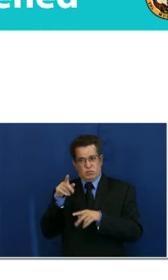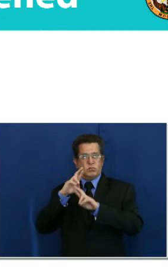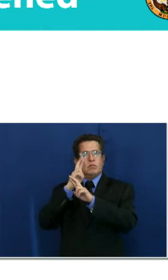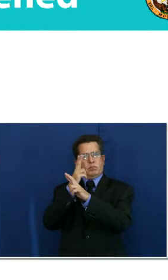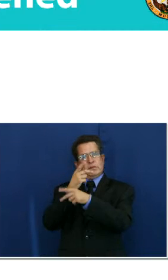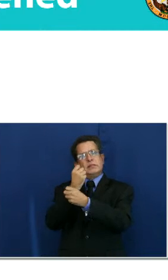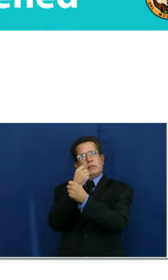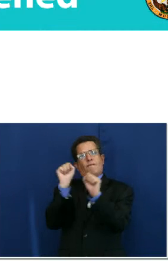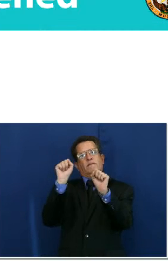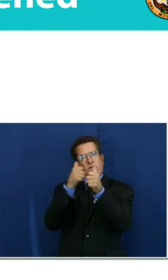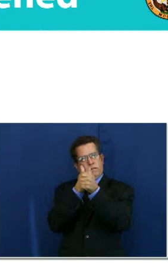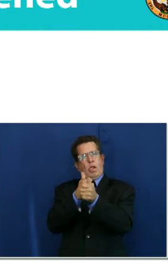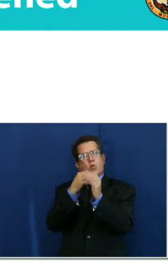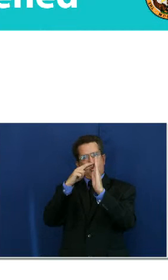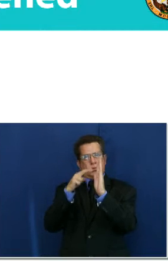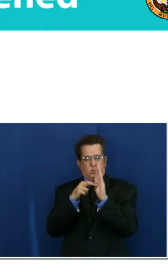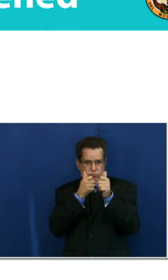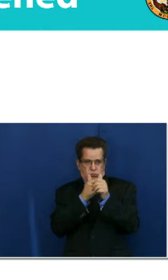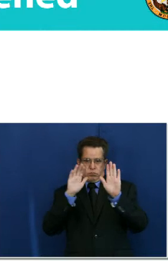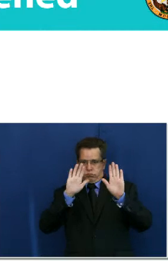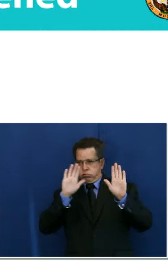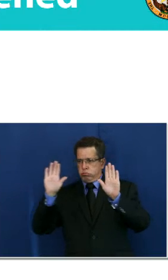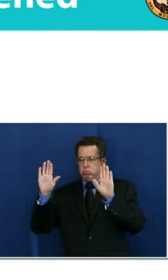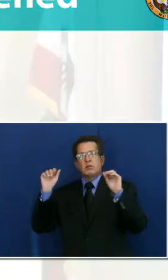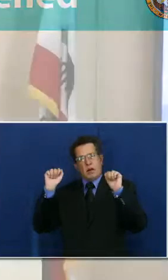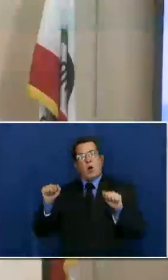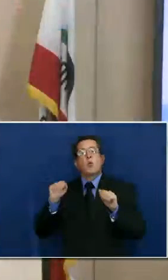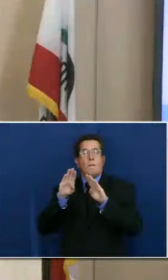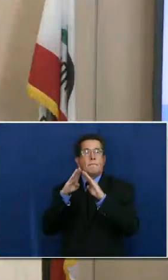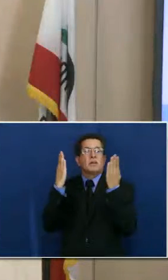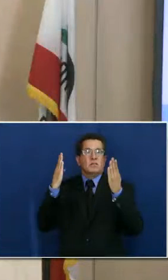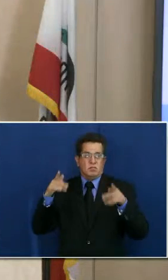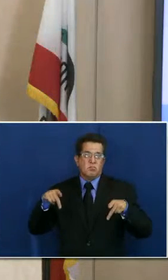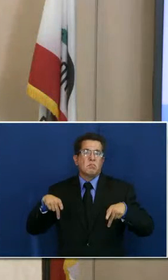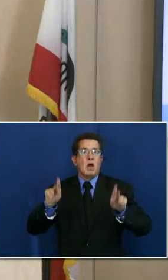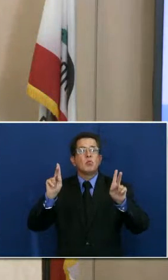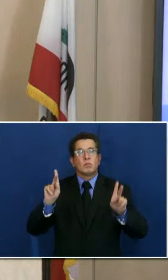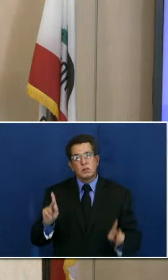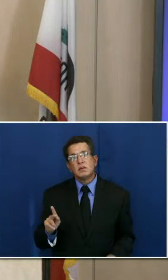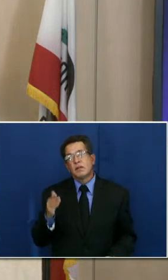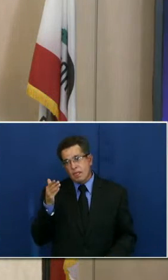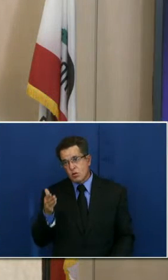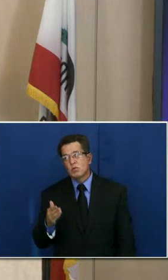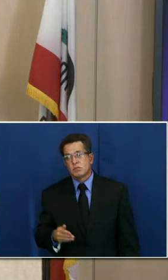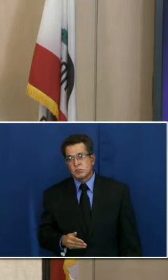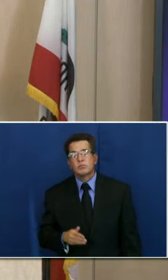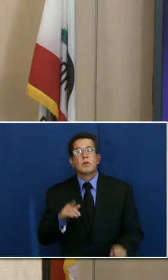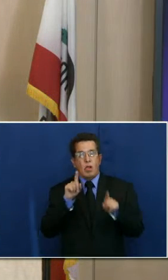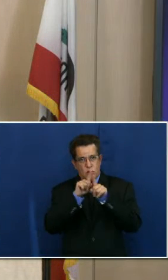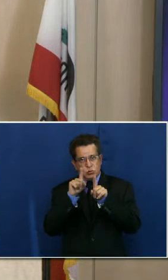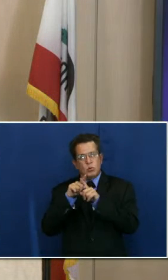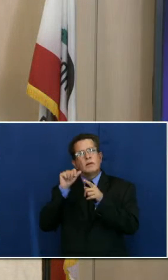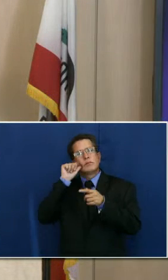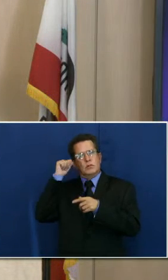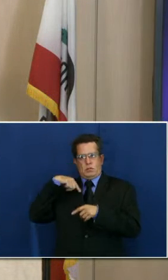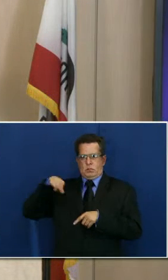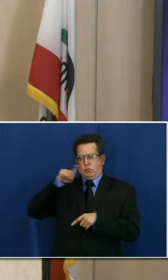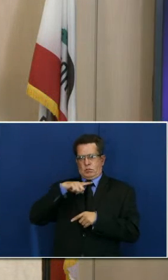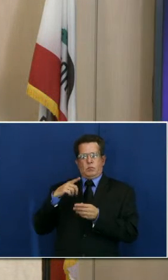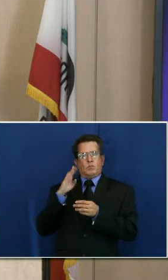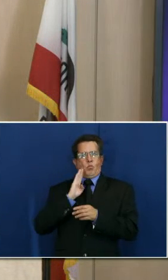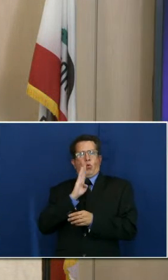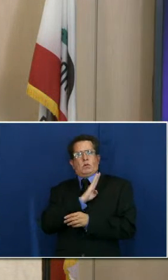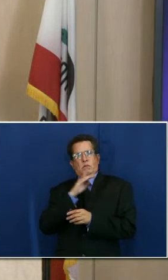reopening protocols are in place. In addition to that positive development, yesterday the Board of